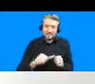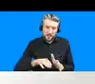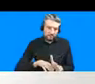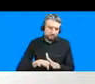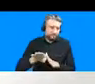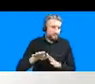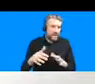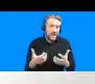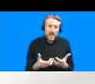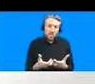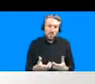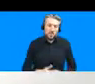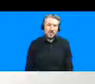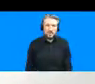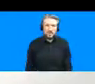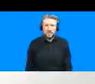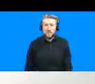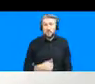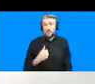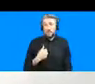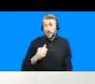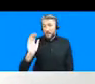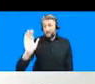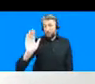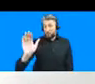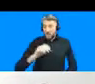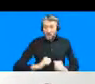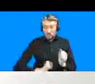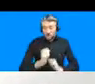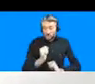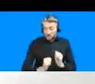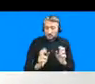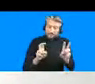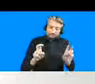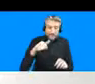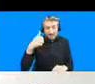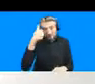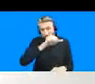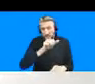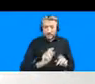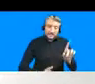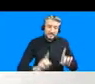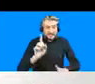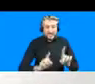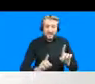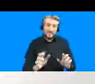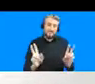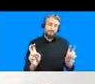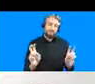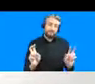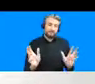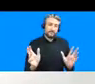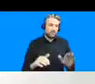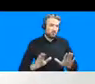uh future infrastructural visions of a smart city or whatever may they may be must not assume equality of